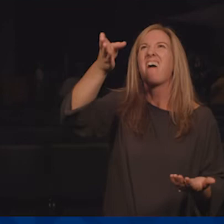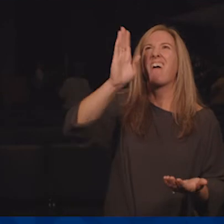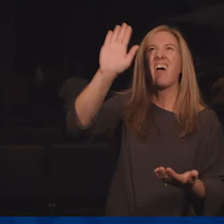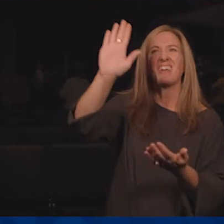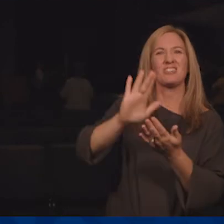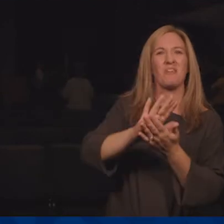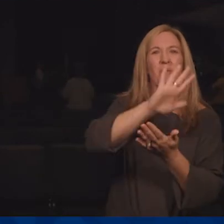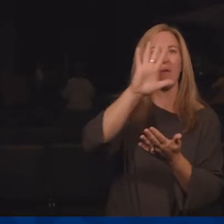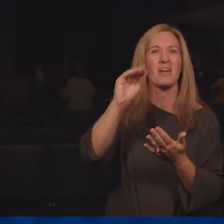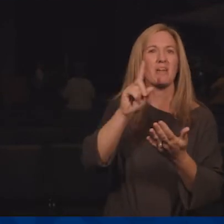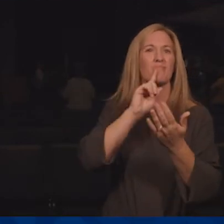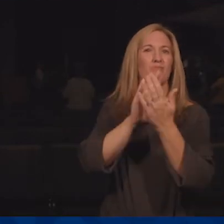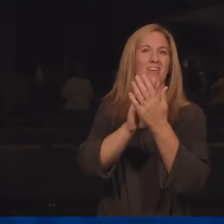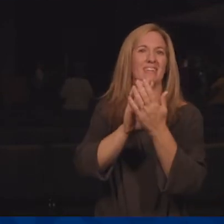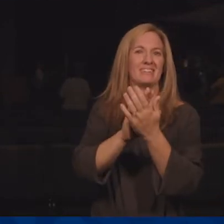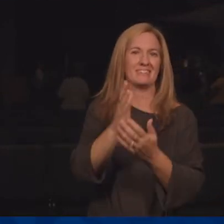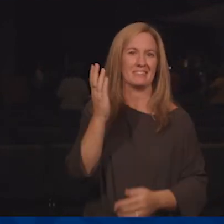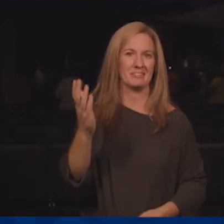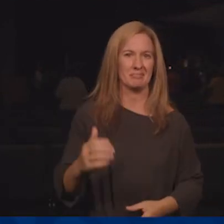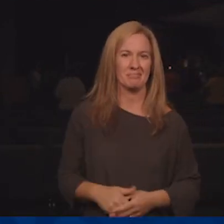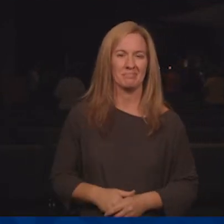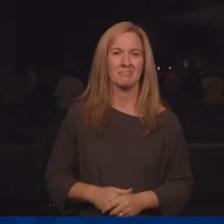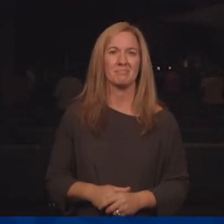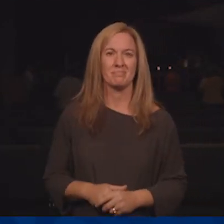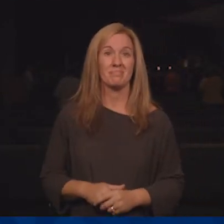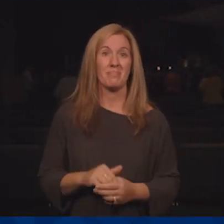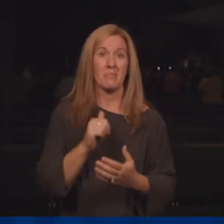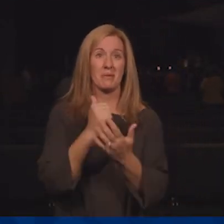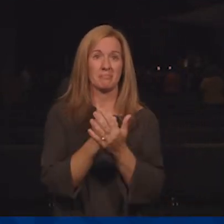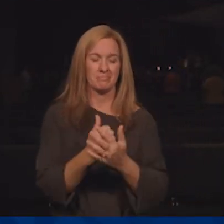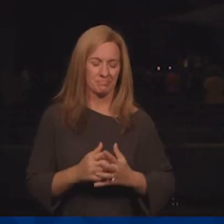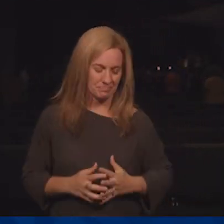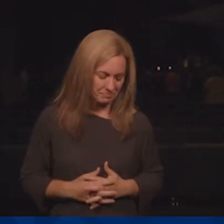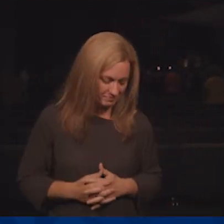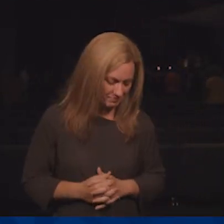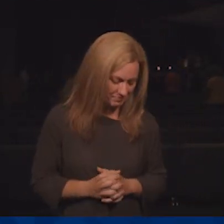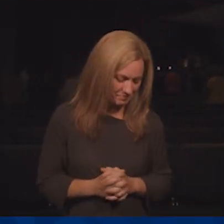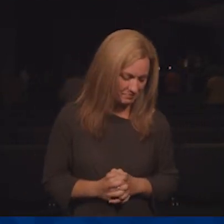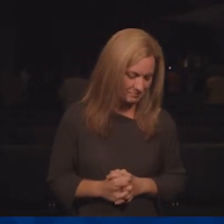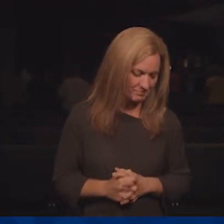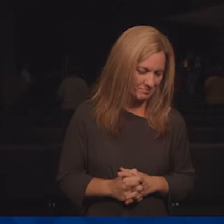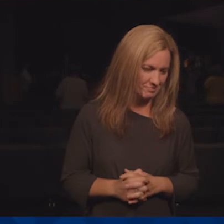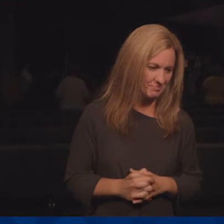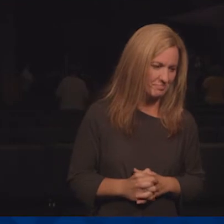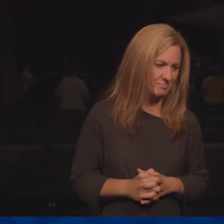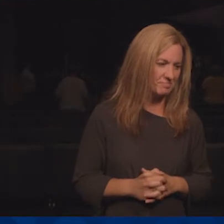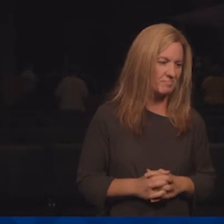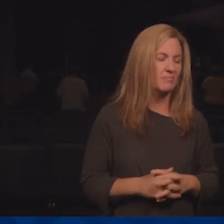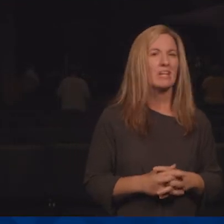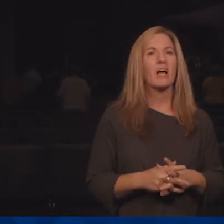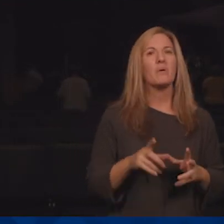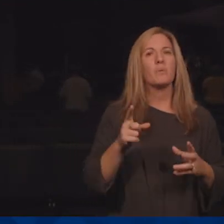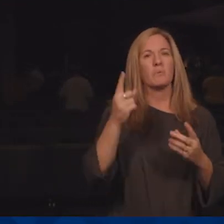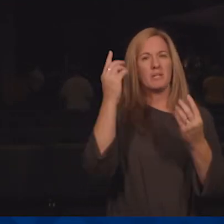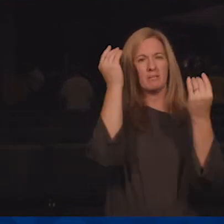God. Amen. You know, when we think about this